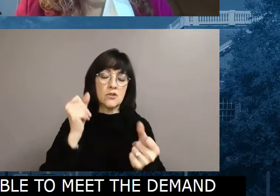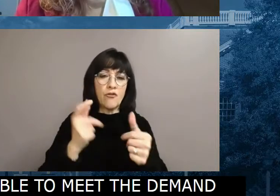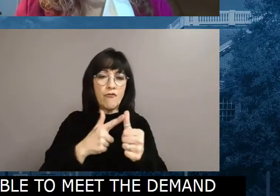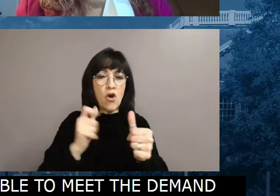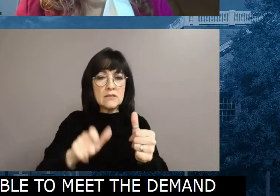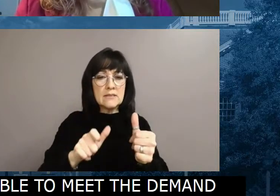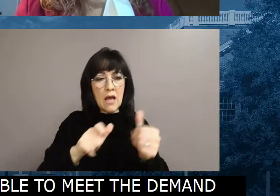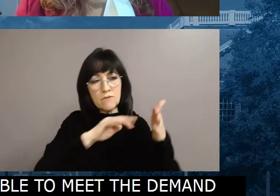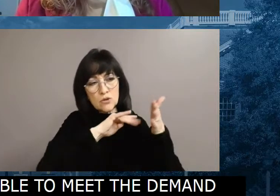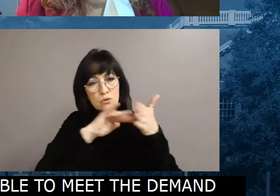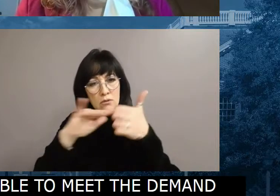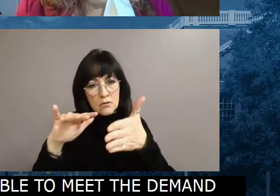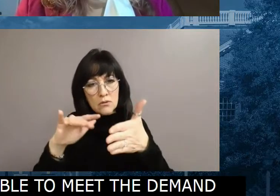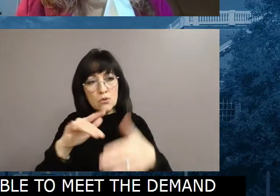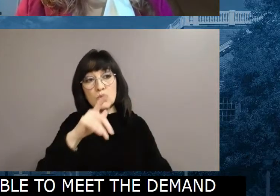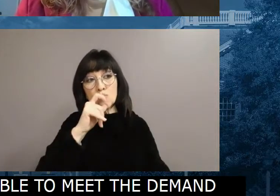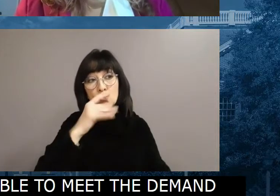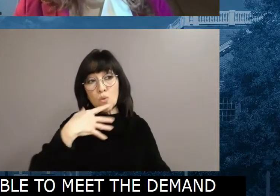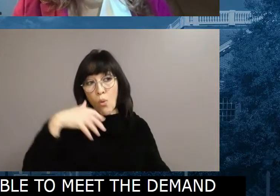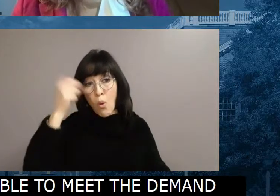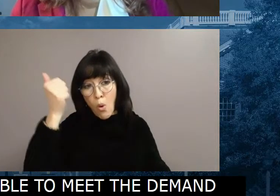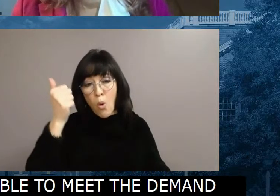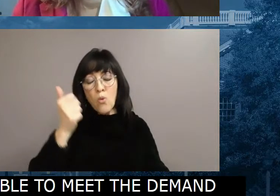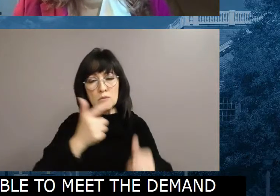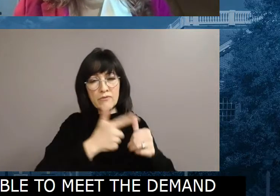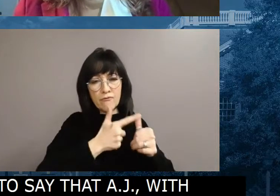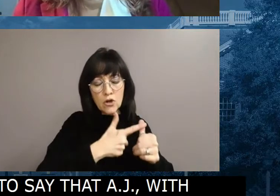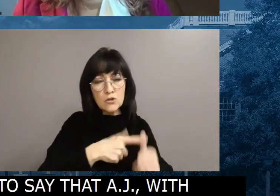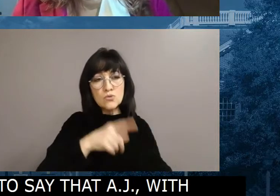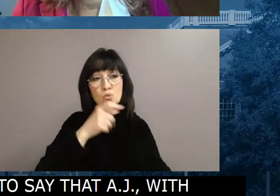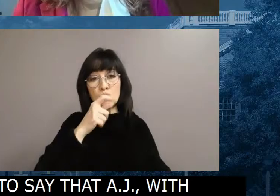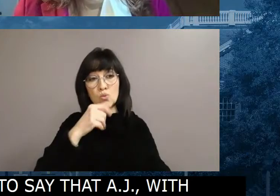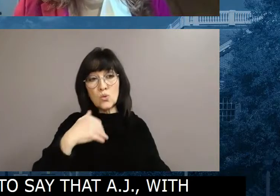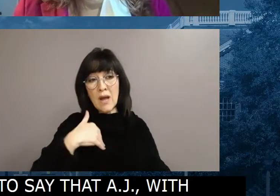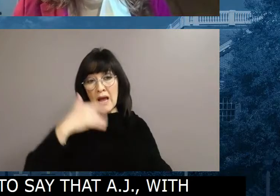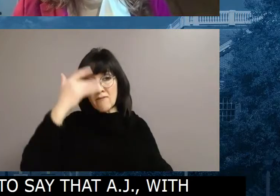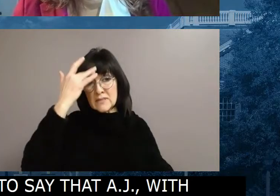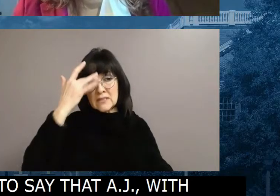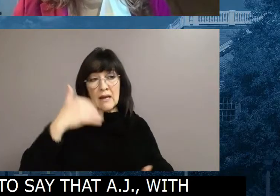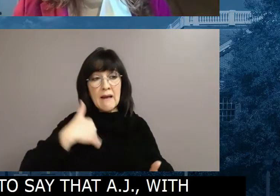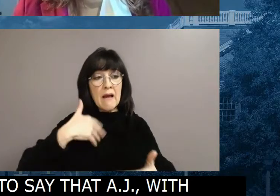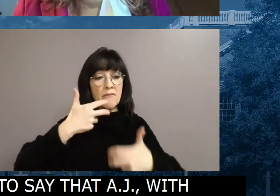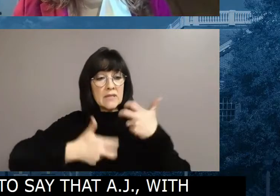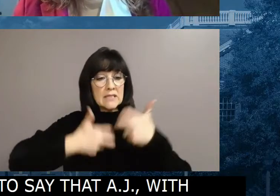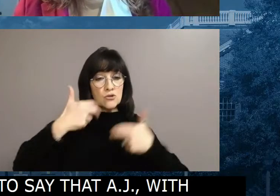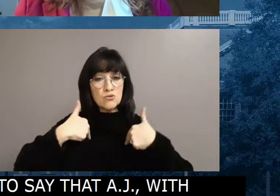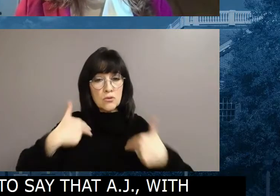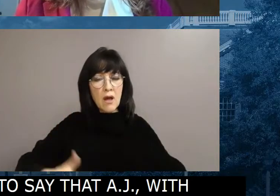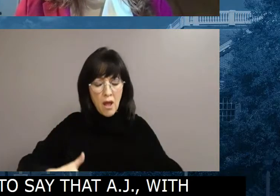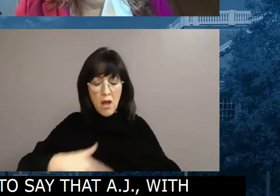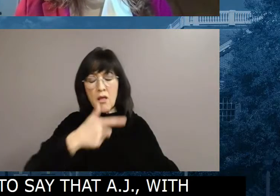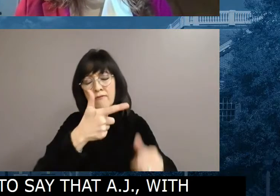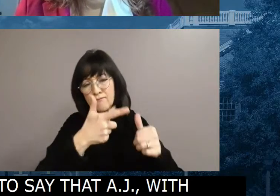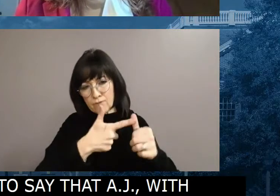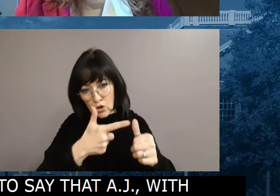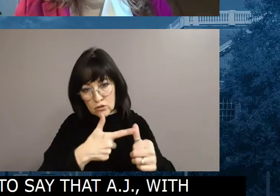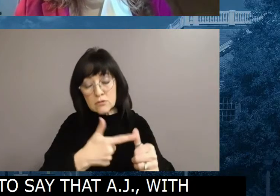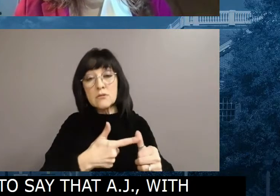older, we expected to have more than we did, and that we expected to have a more intense level of